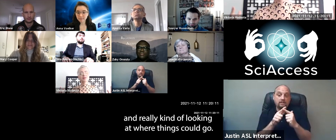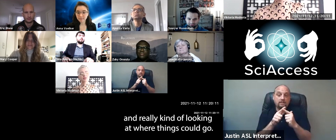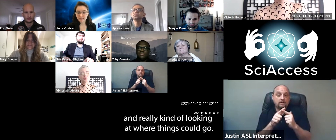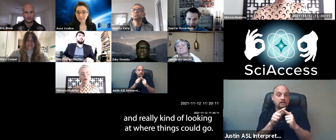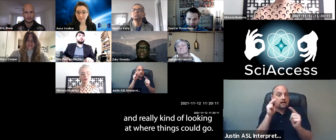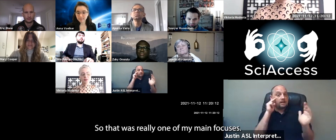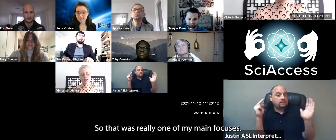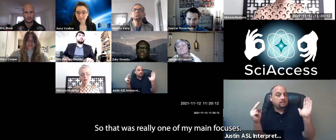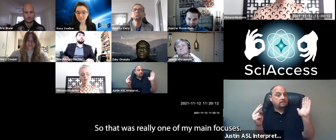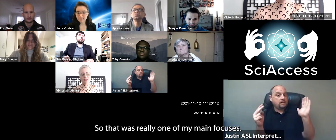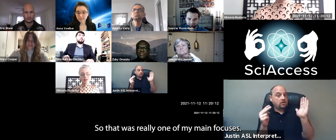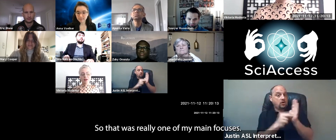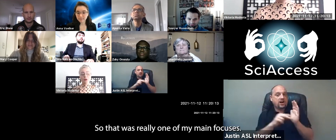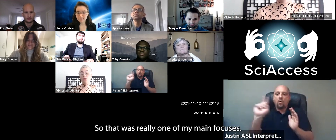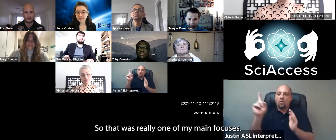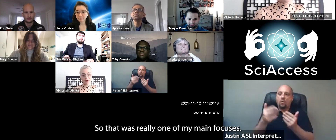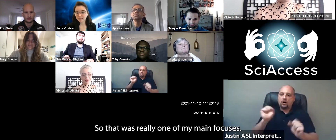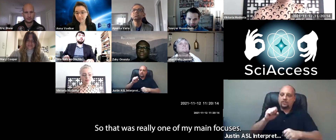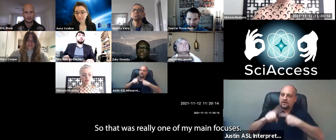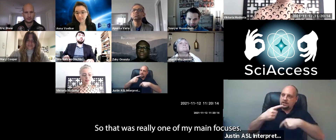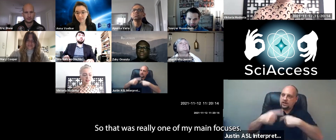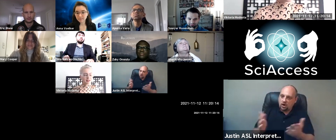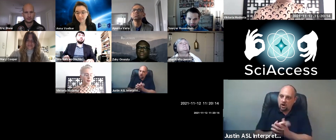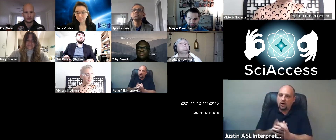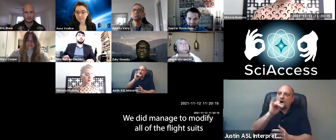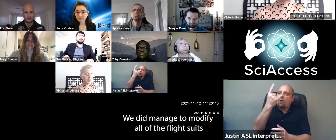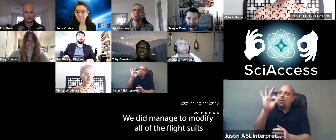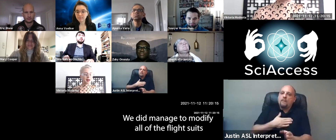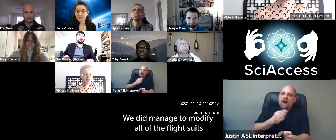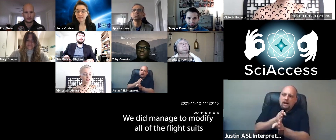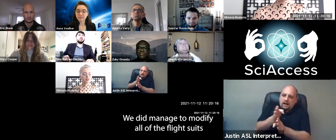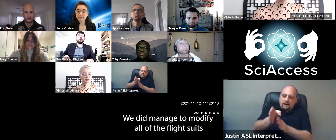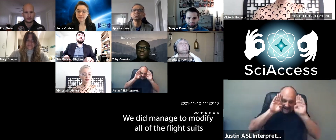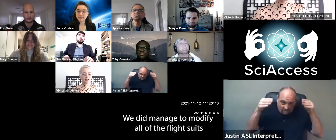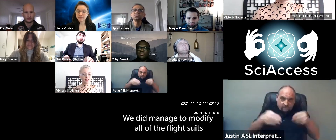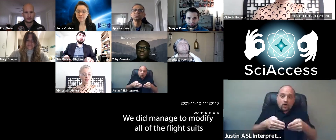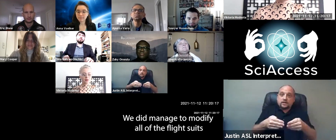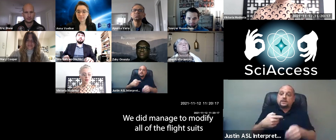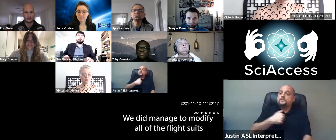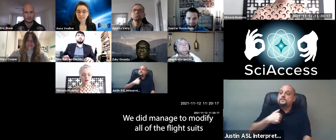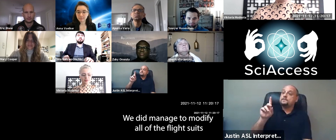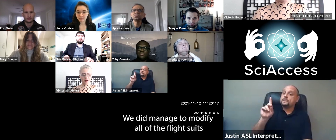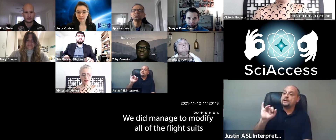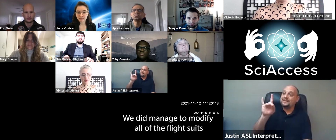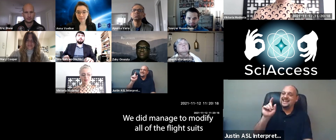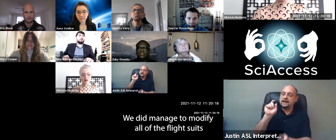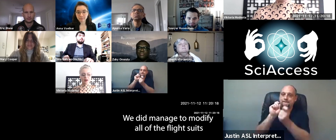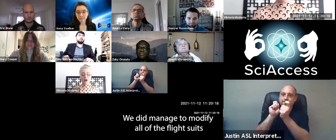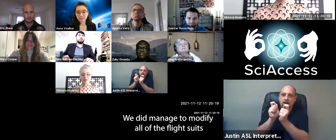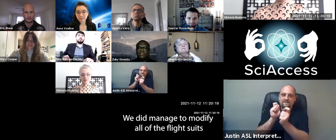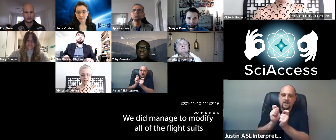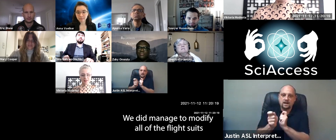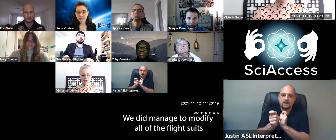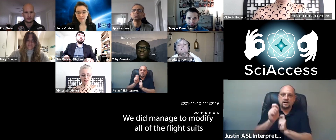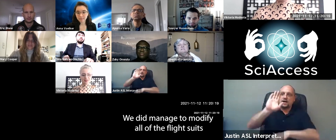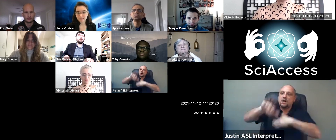where things could go. So that was really one of my main focuses. We did manage to modify